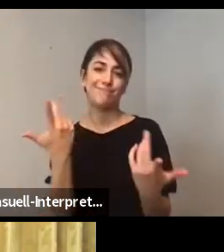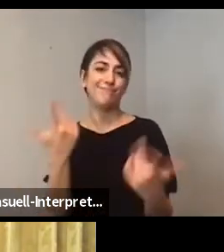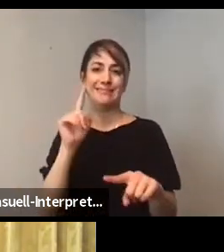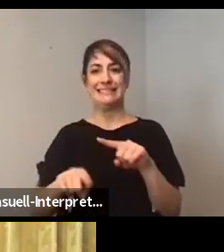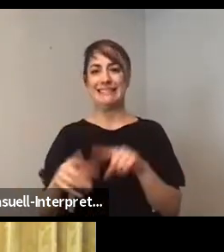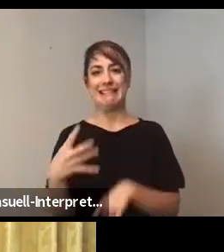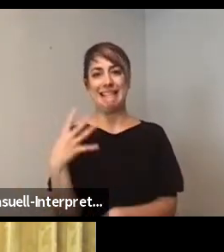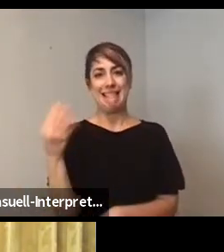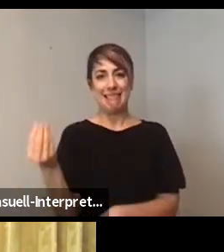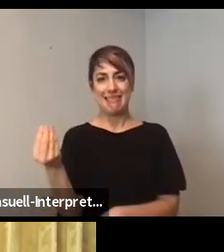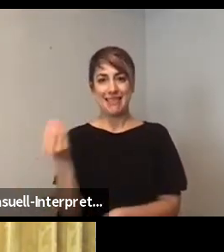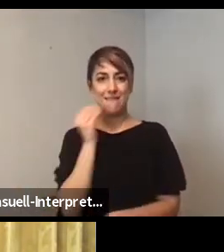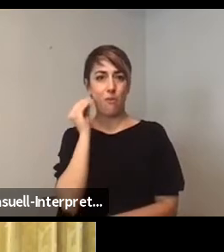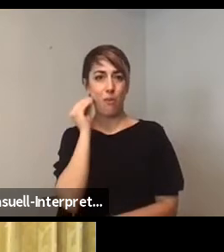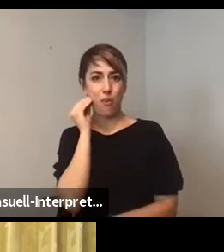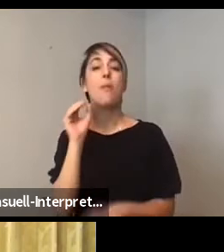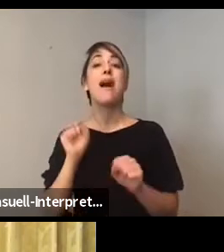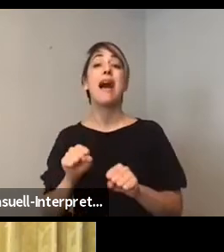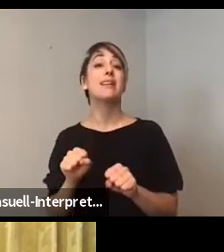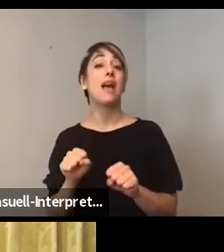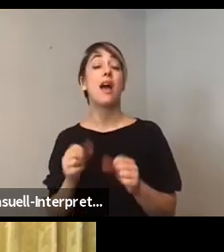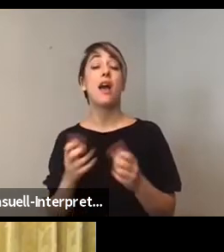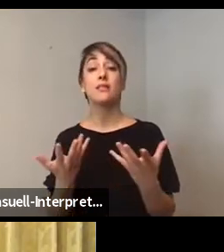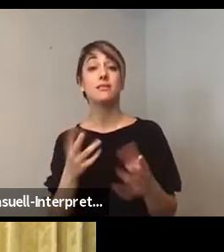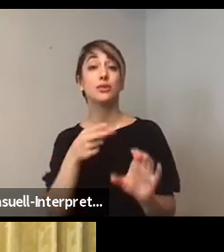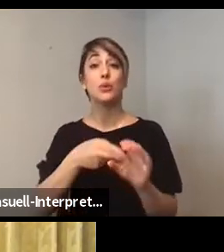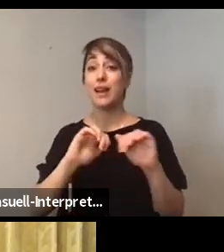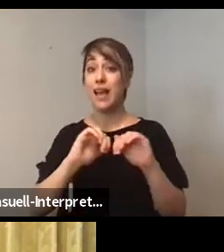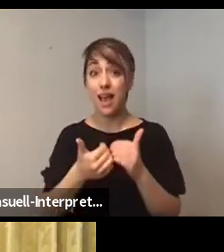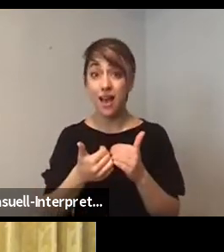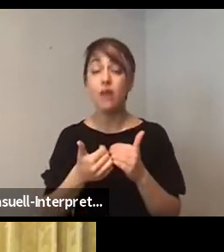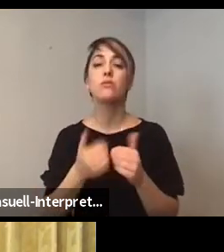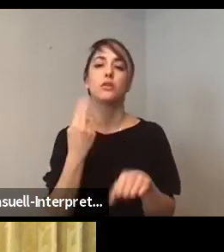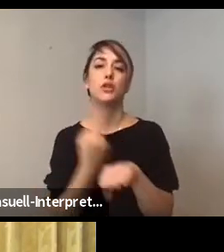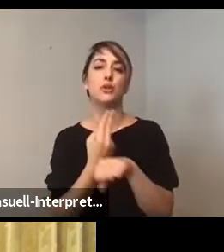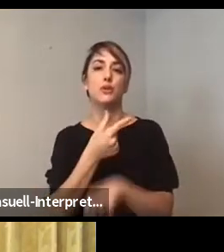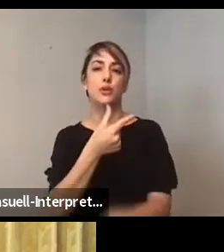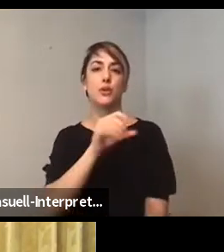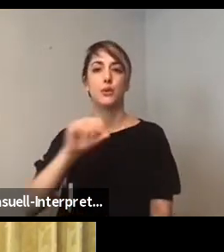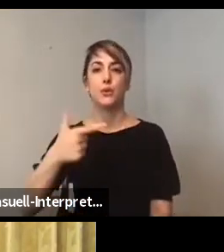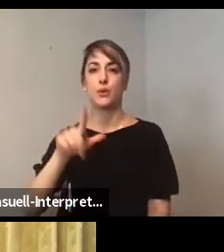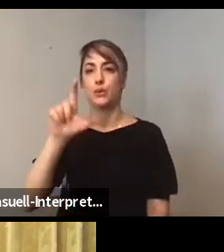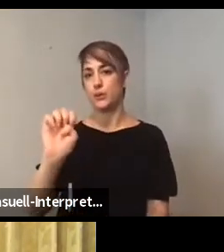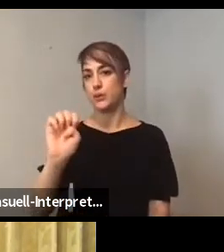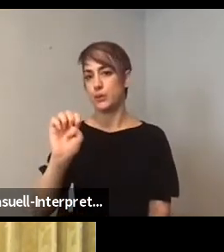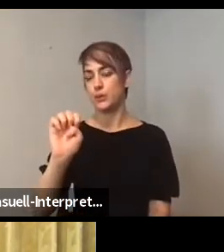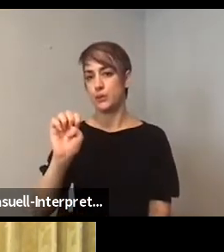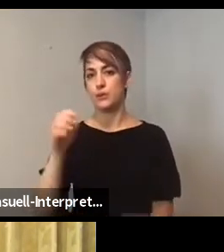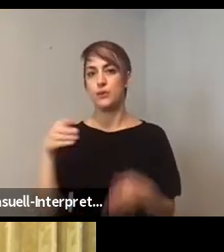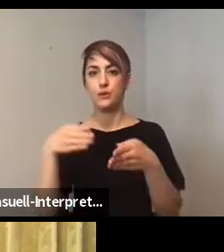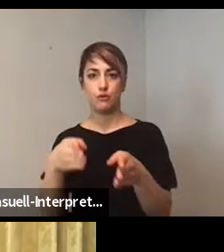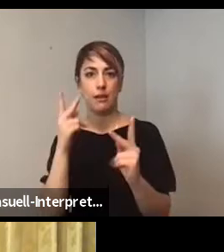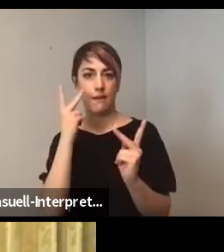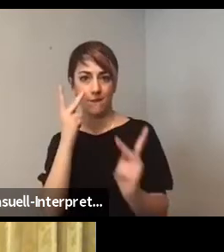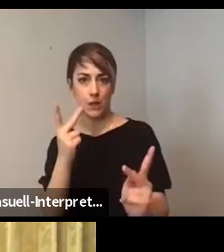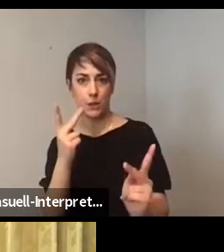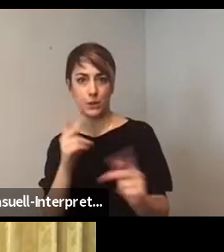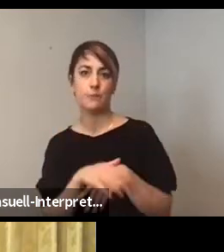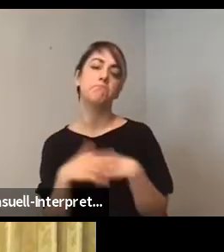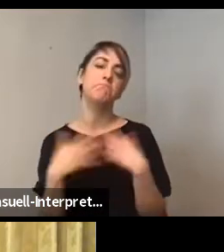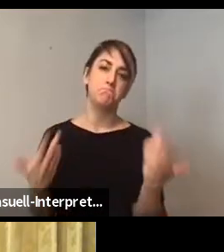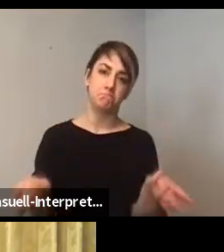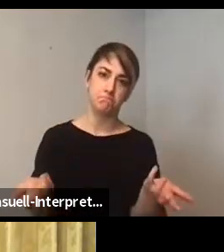Street View from your computer and walk it through virtually while you're listening to them. Yeah. That's